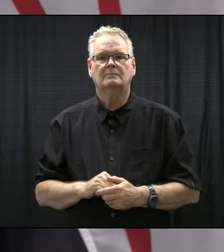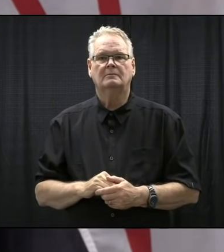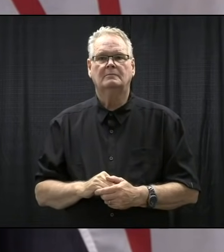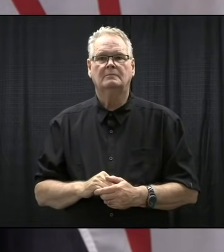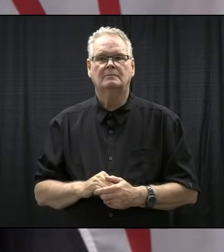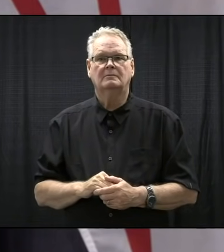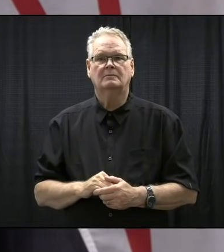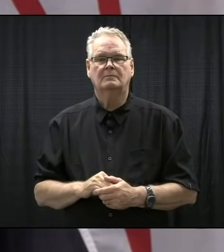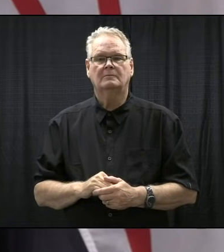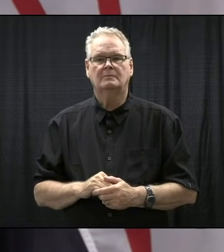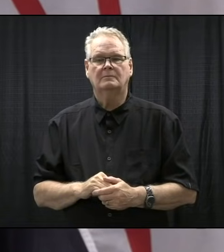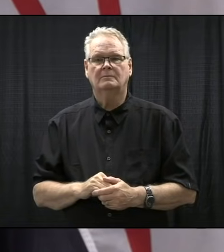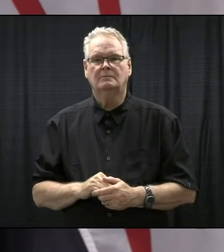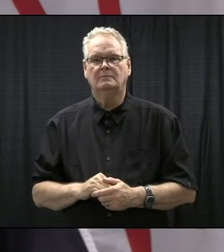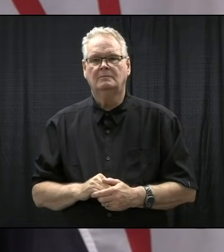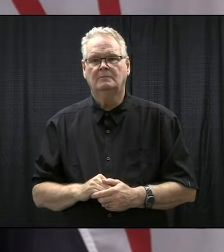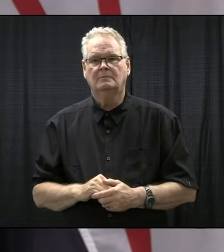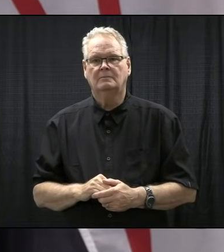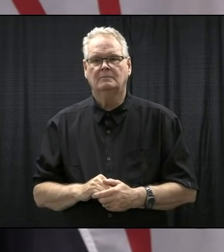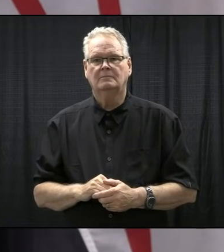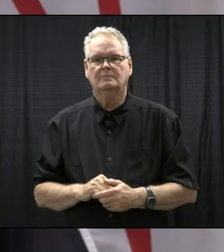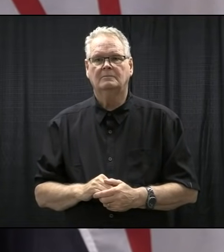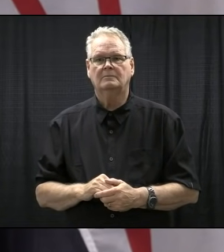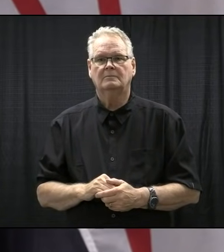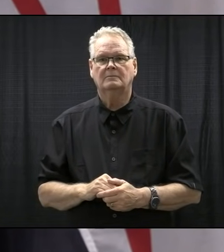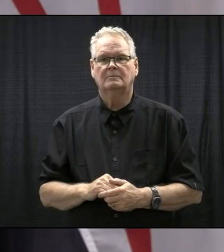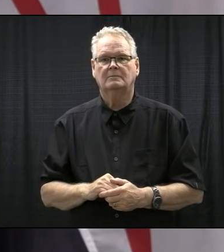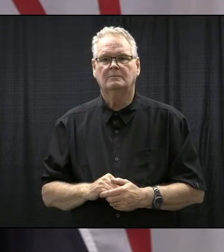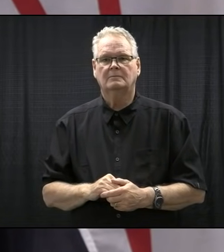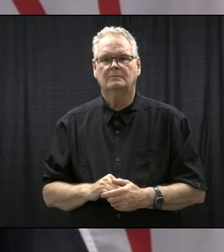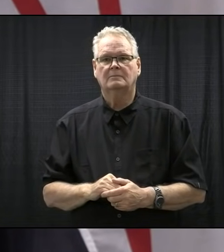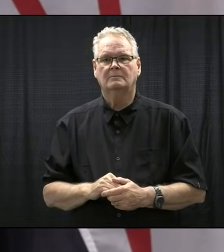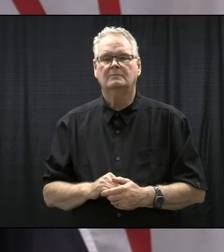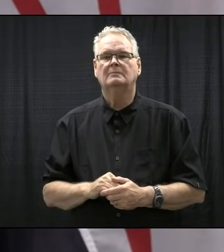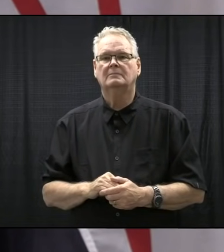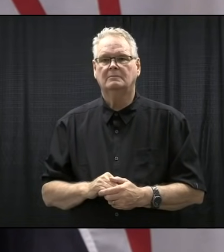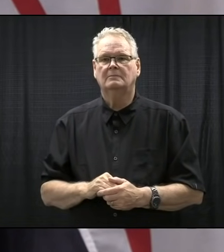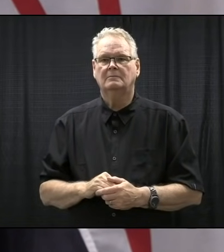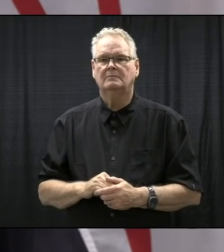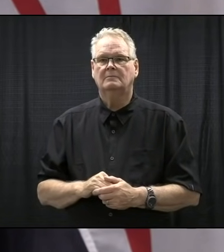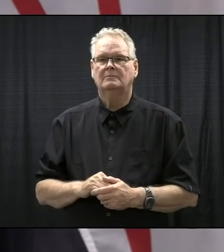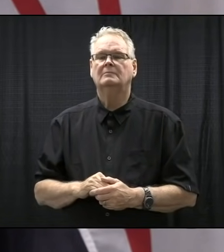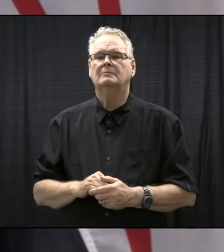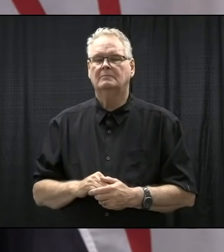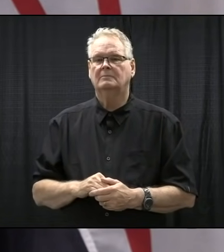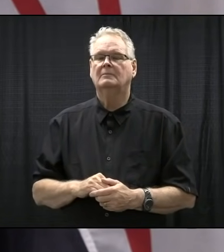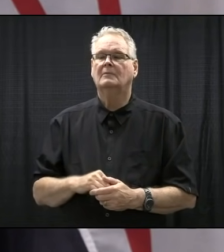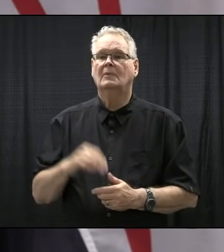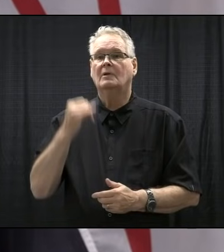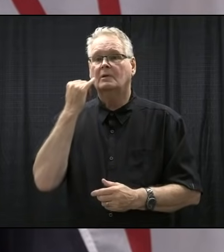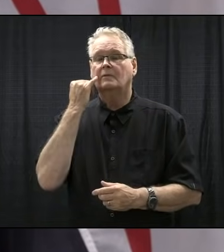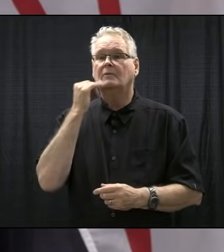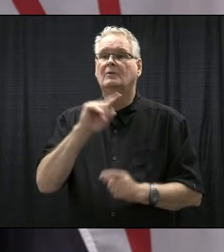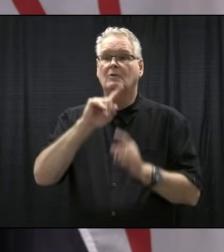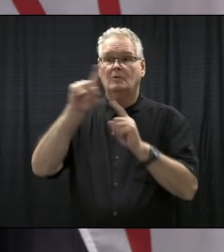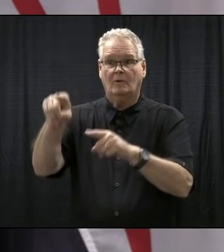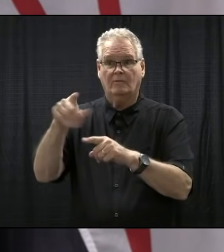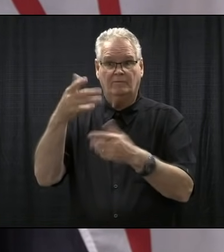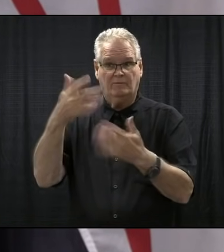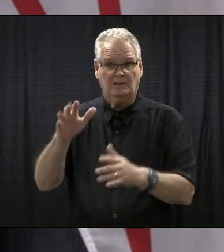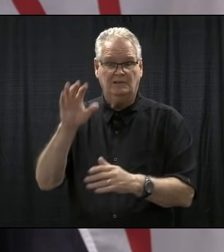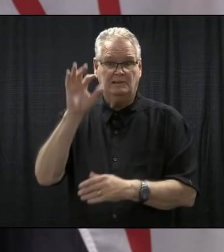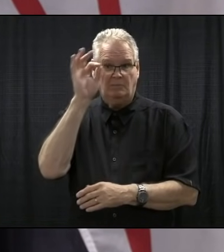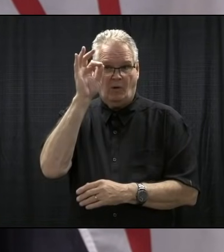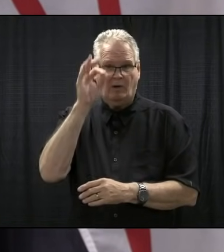drive-thru. People can arrange testing by completing the online self-assessment and referral tool or by calling